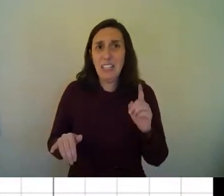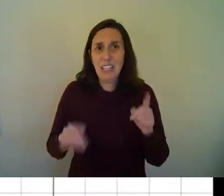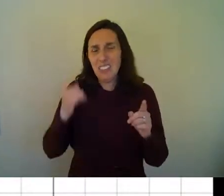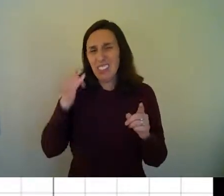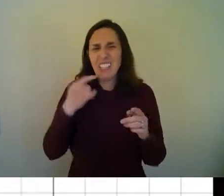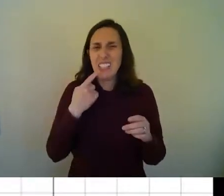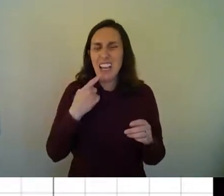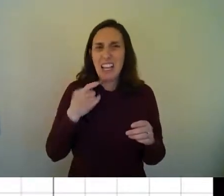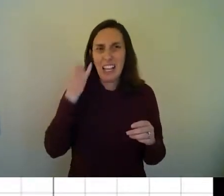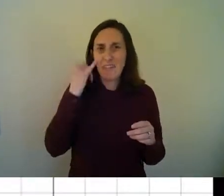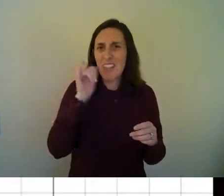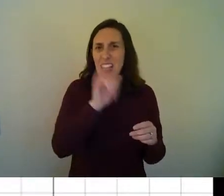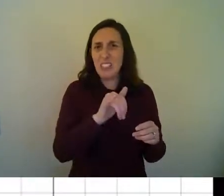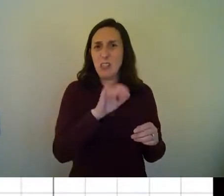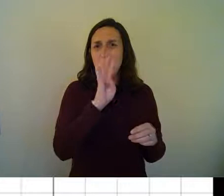is